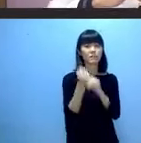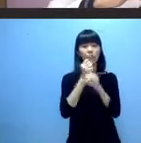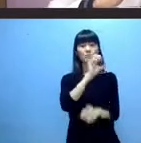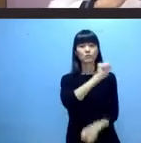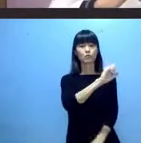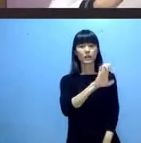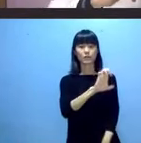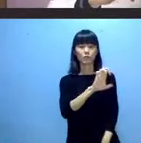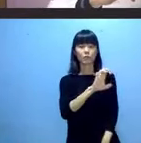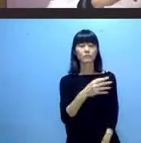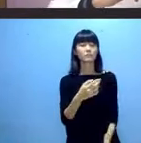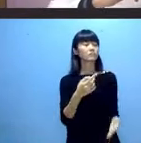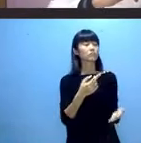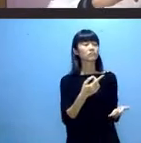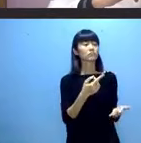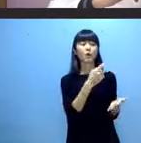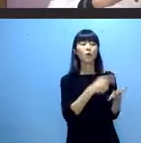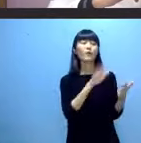our audience here today?